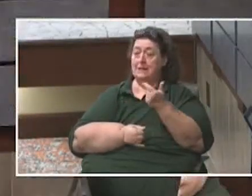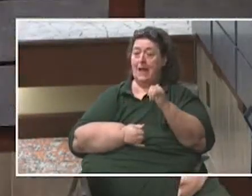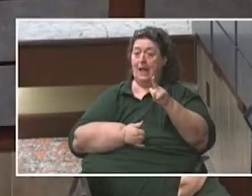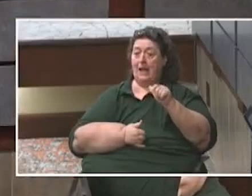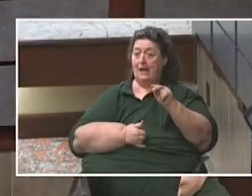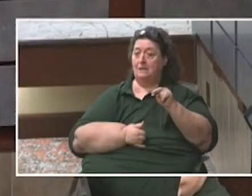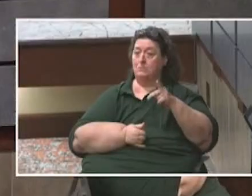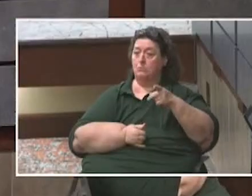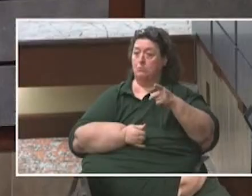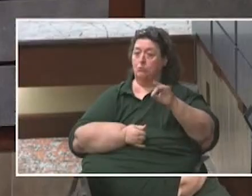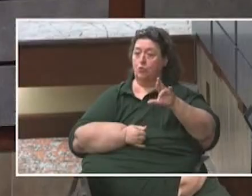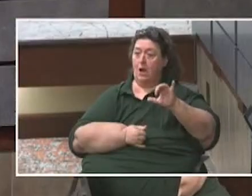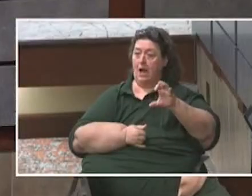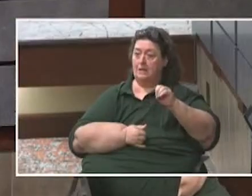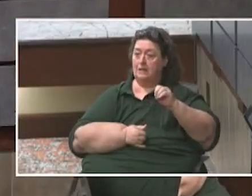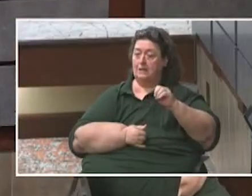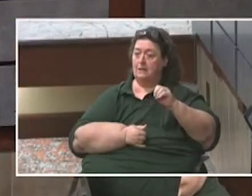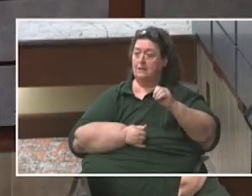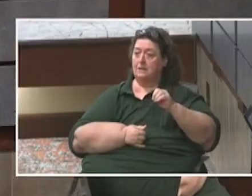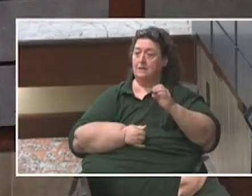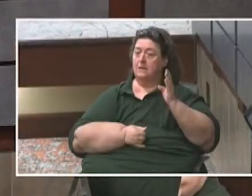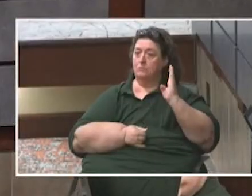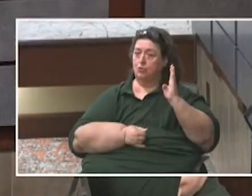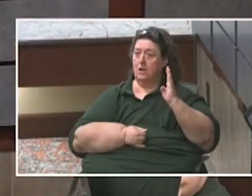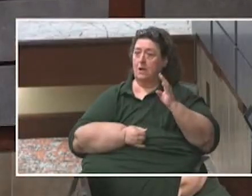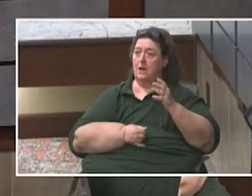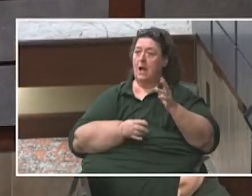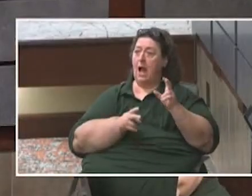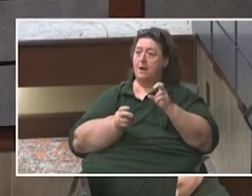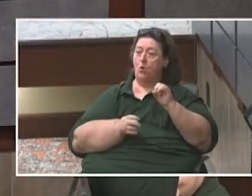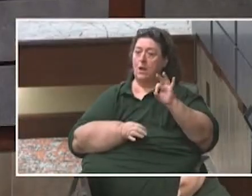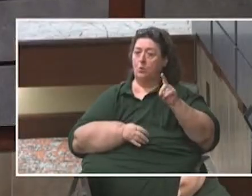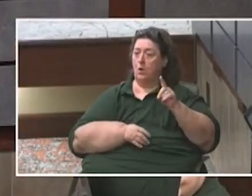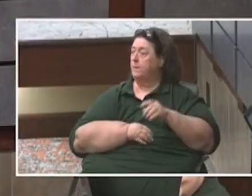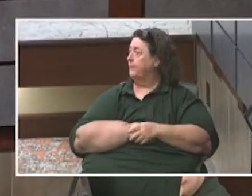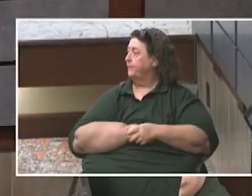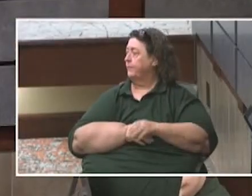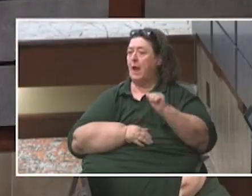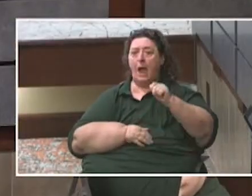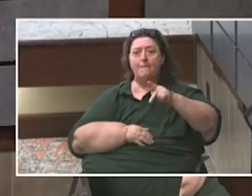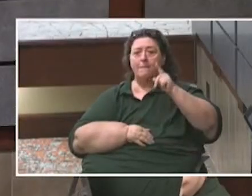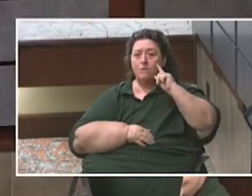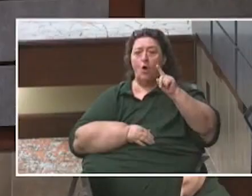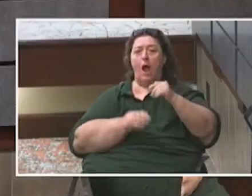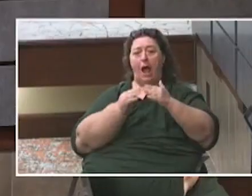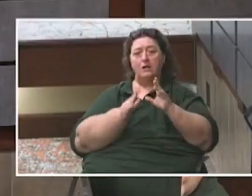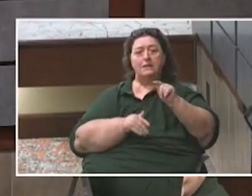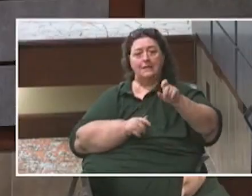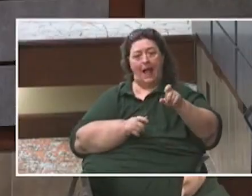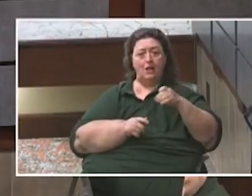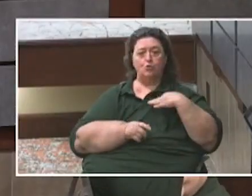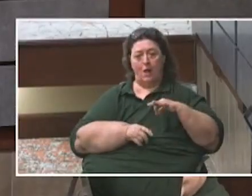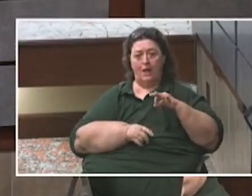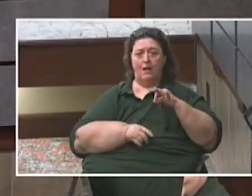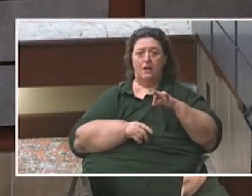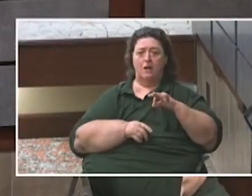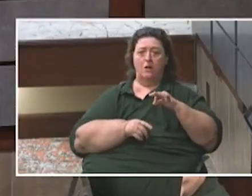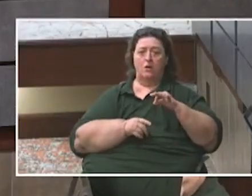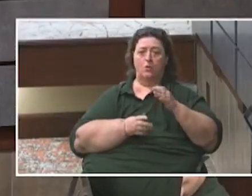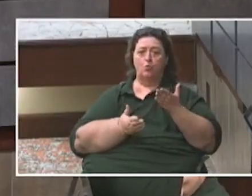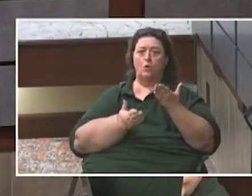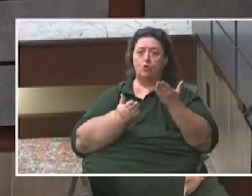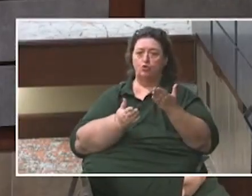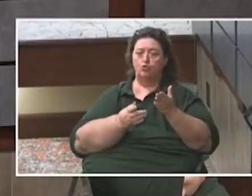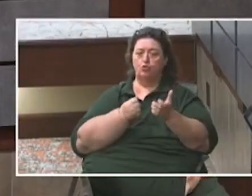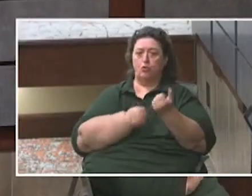Director of Housing and Community Development, will present item 091 with a discussion of 3 applications for housing tax credit resolutions of support. This